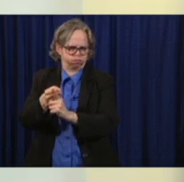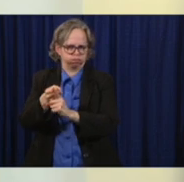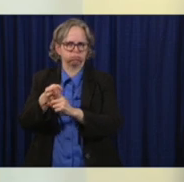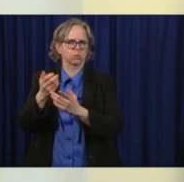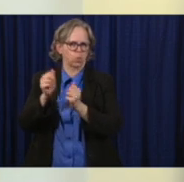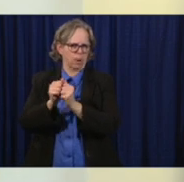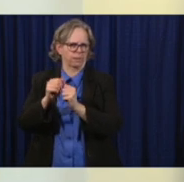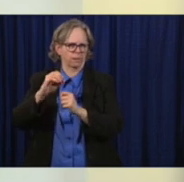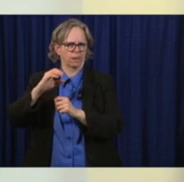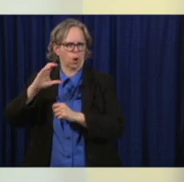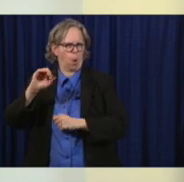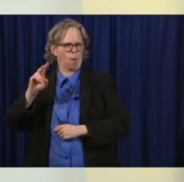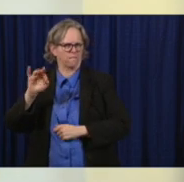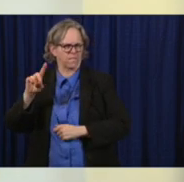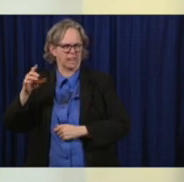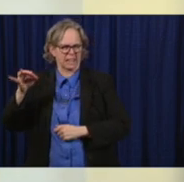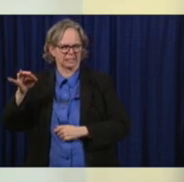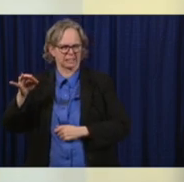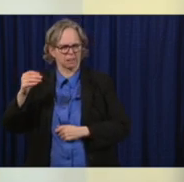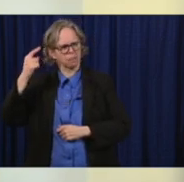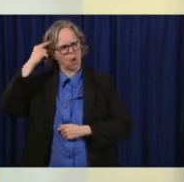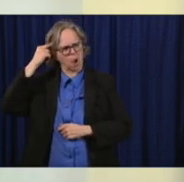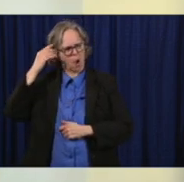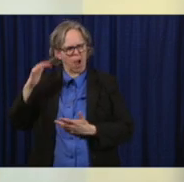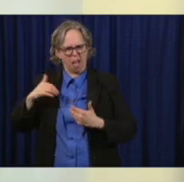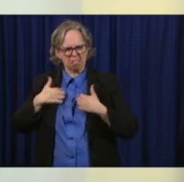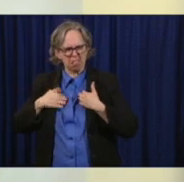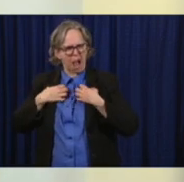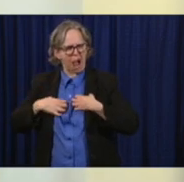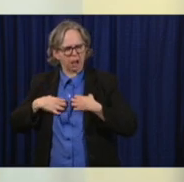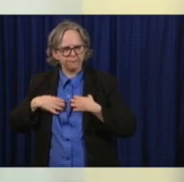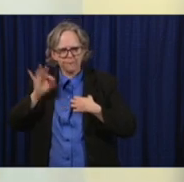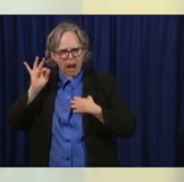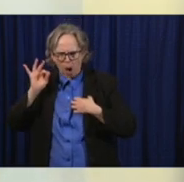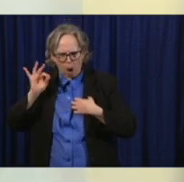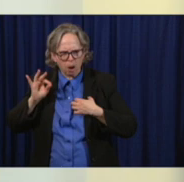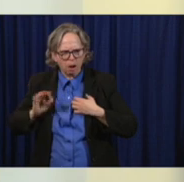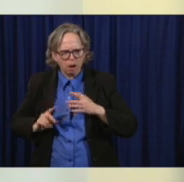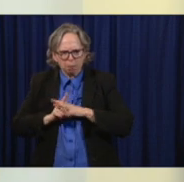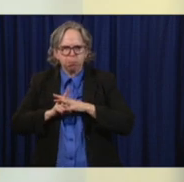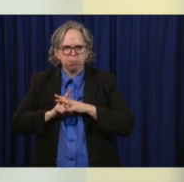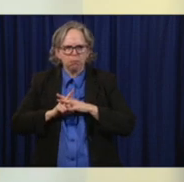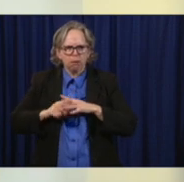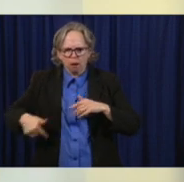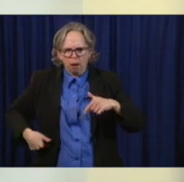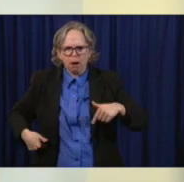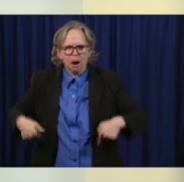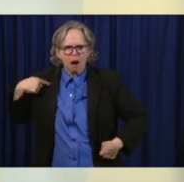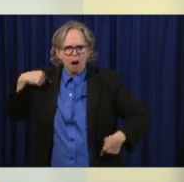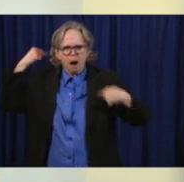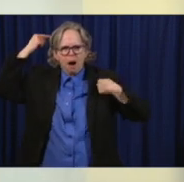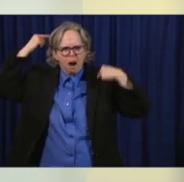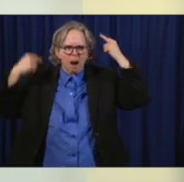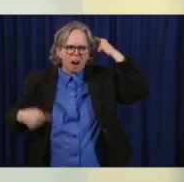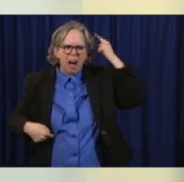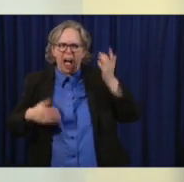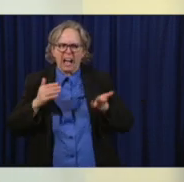thinking of it very much as a lung disease, but as we learn more and more, and as Dr. Fauci just testified today to